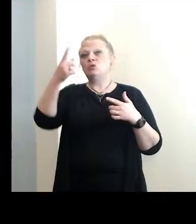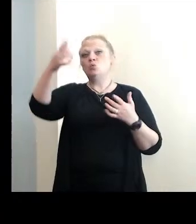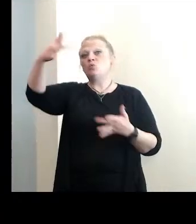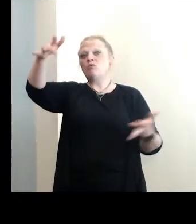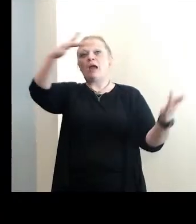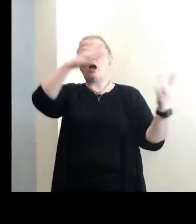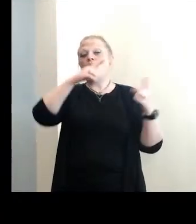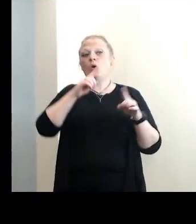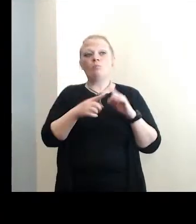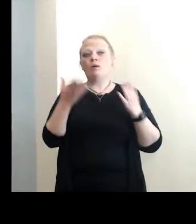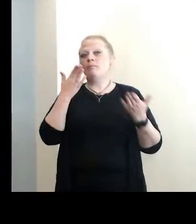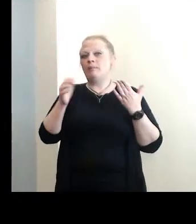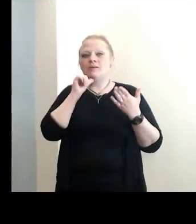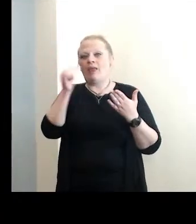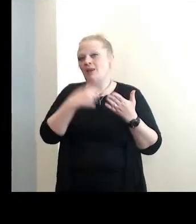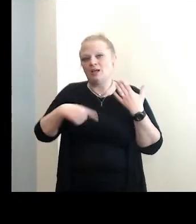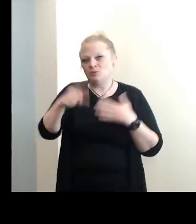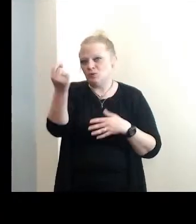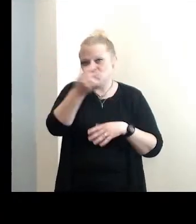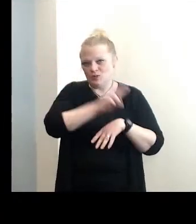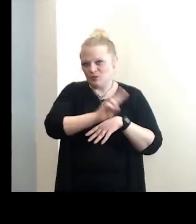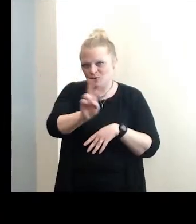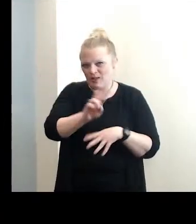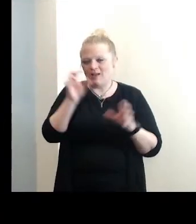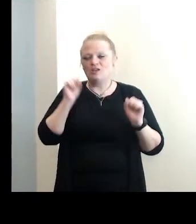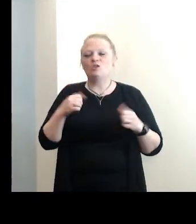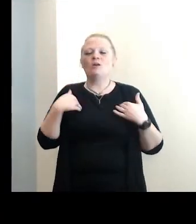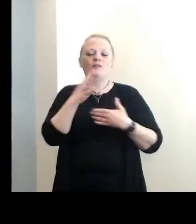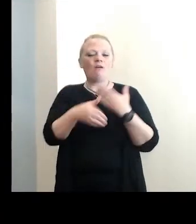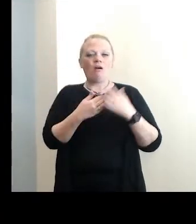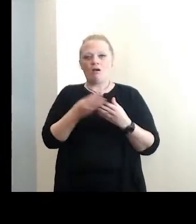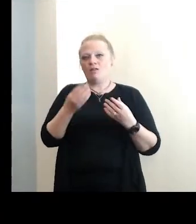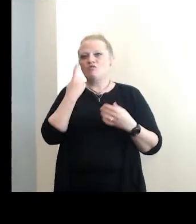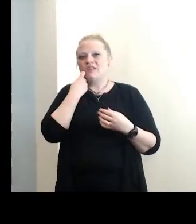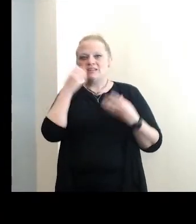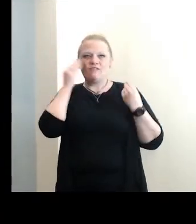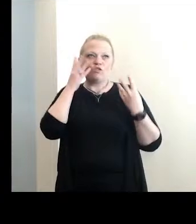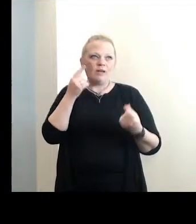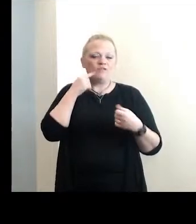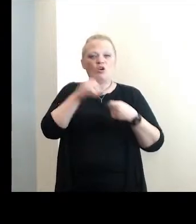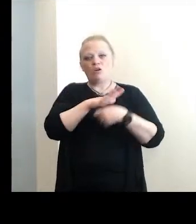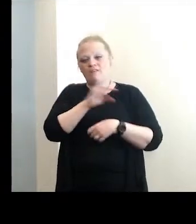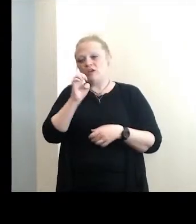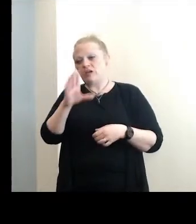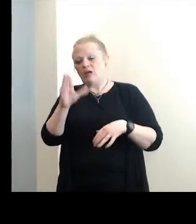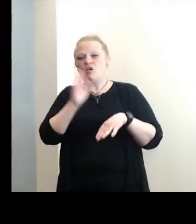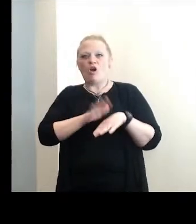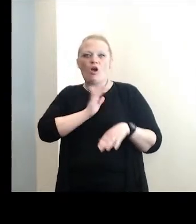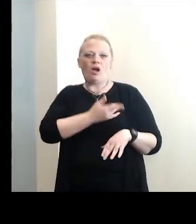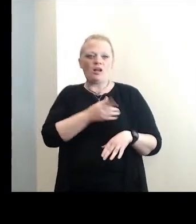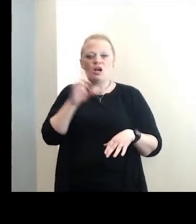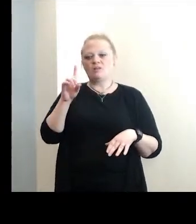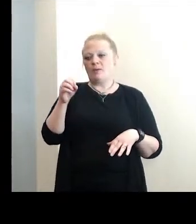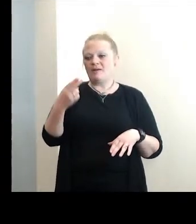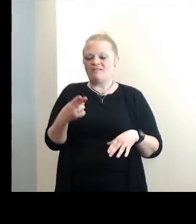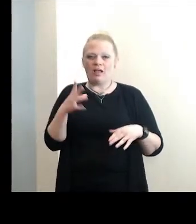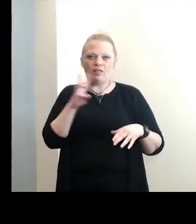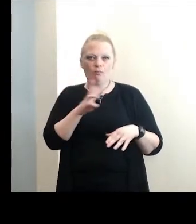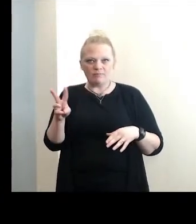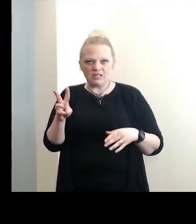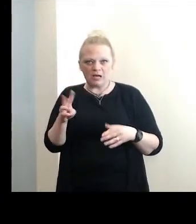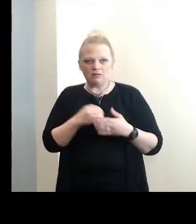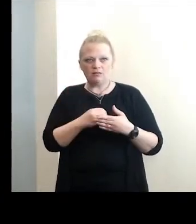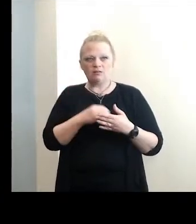But we probably won't see us next Tuesday at 2 o'clock. You can always get the latest information on COVID-19 cases in Erie County from the Erie County Department of Health website,